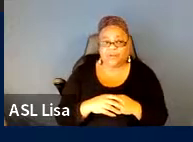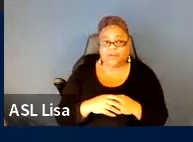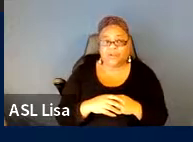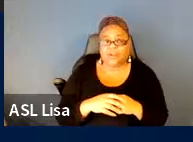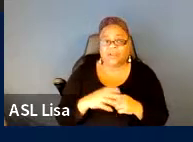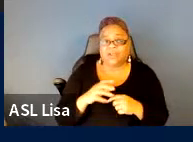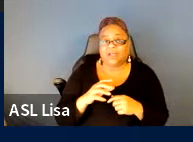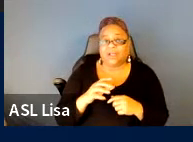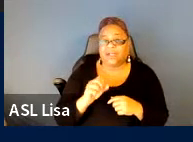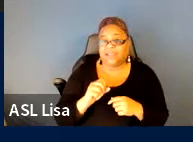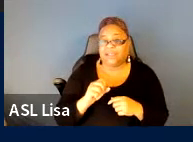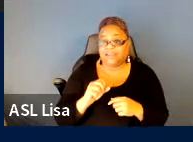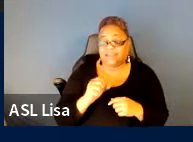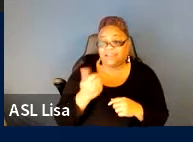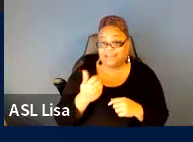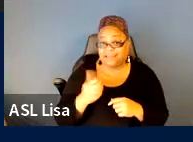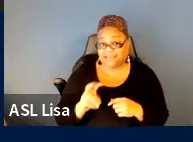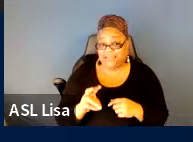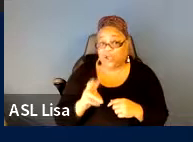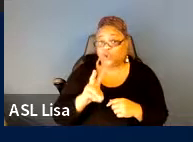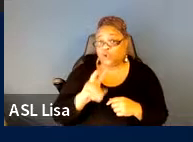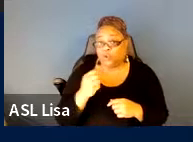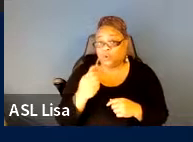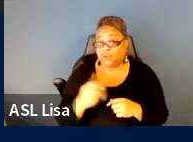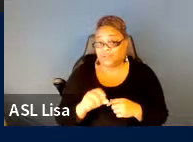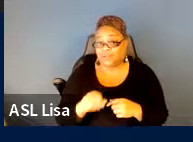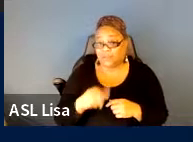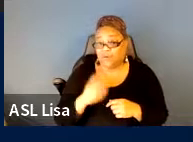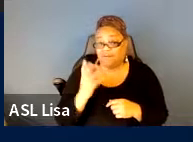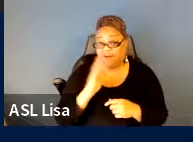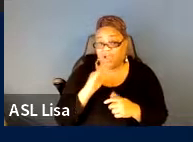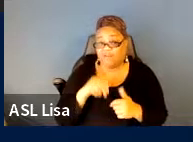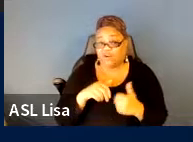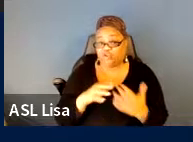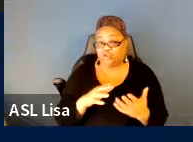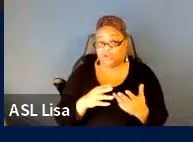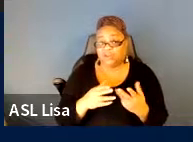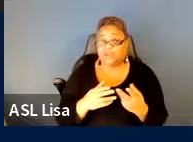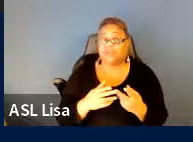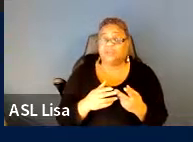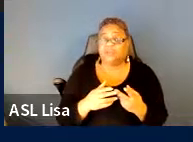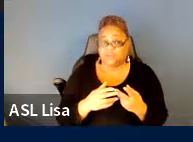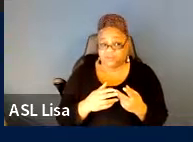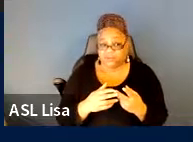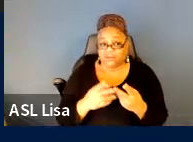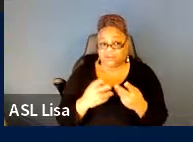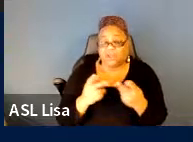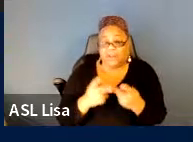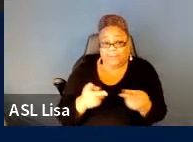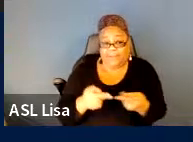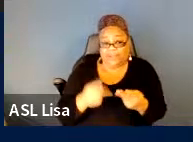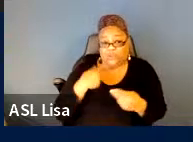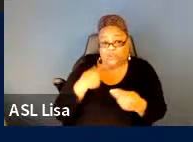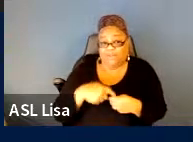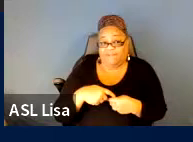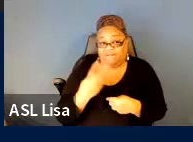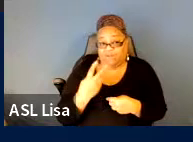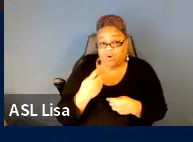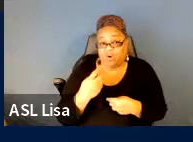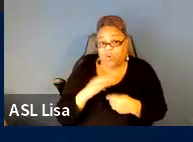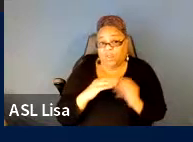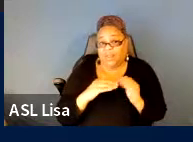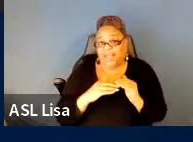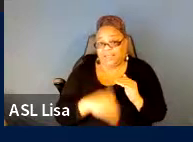total. If a total of 4 or fewer, which includes both inaccessible and